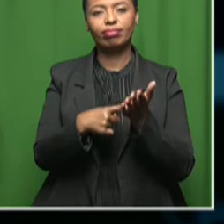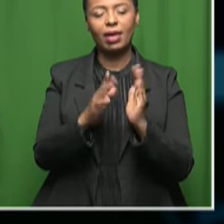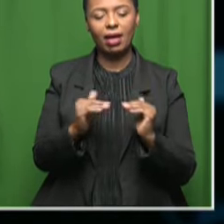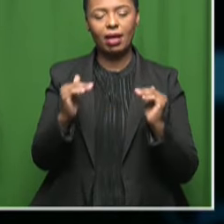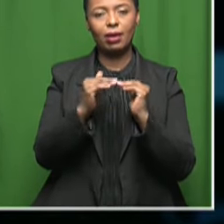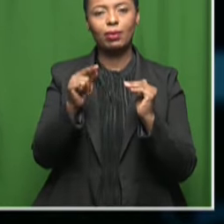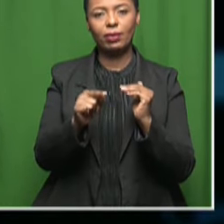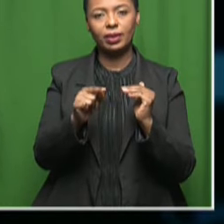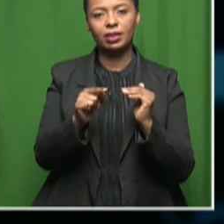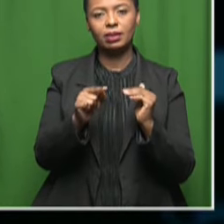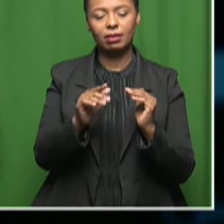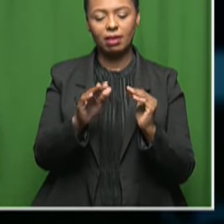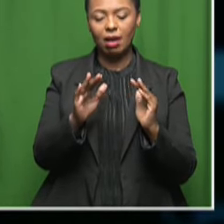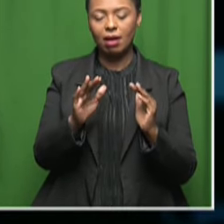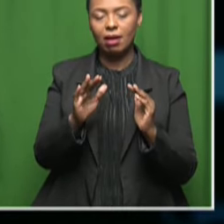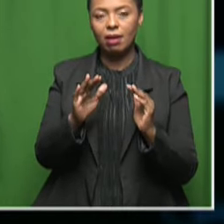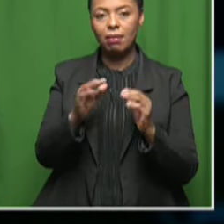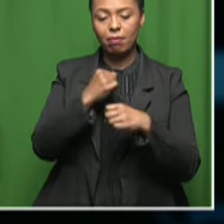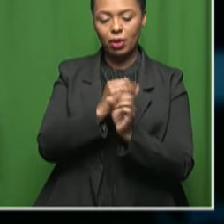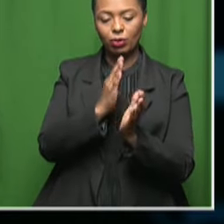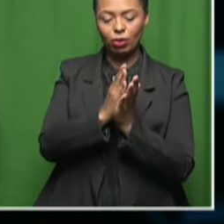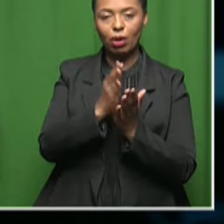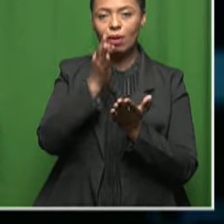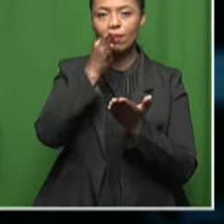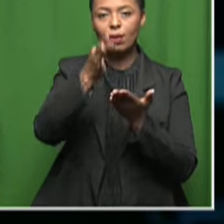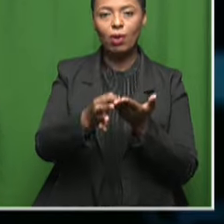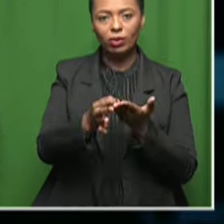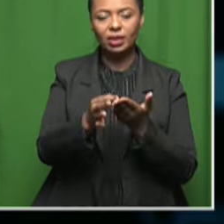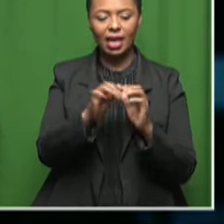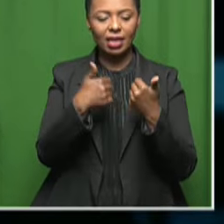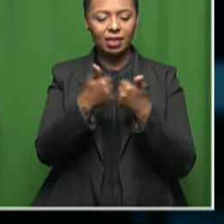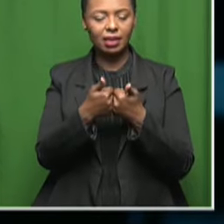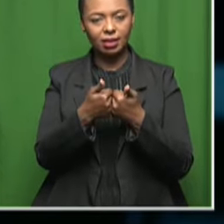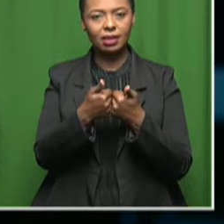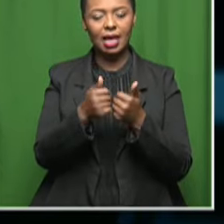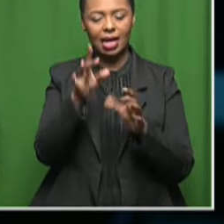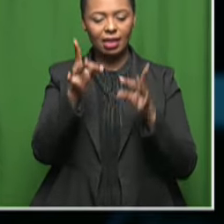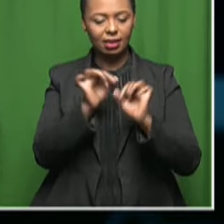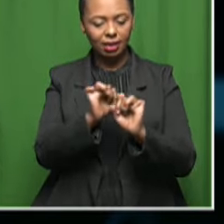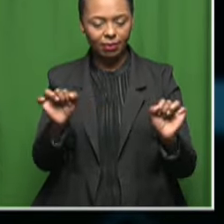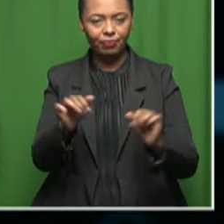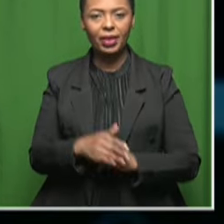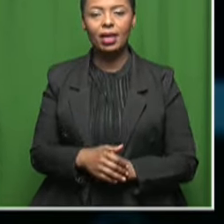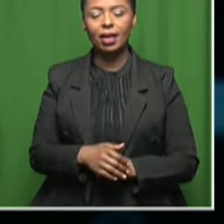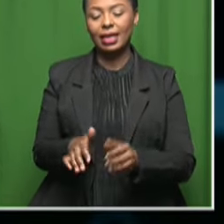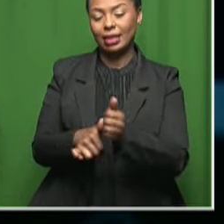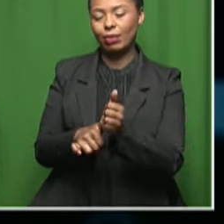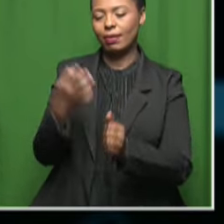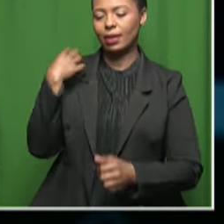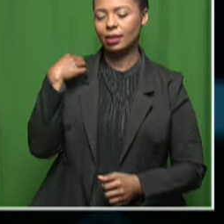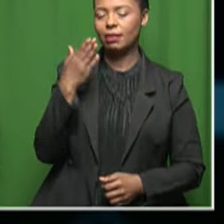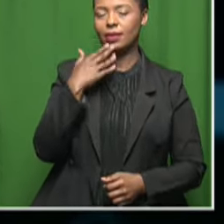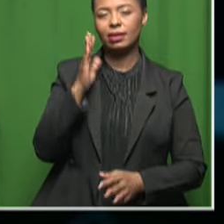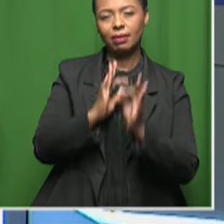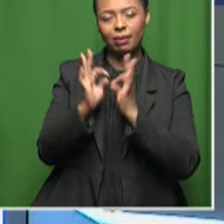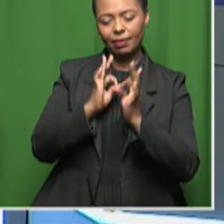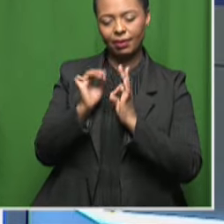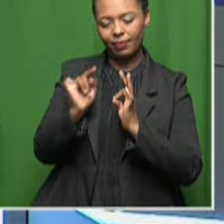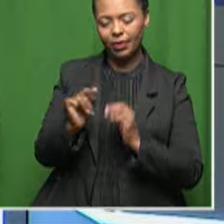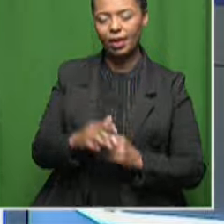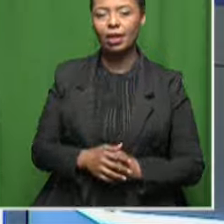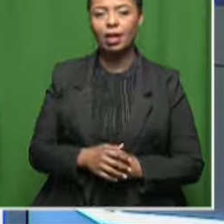ratings agencies propose their analysis, particularly as it relates, Deputy Minister, to countries in